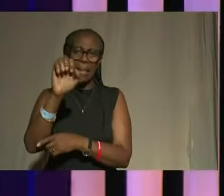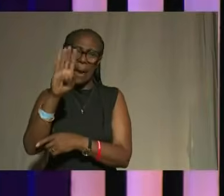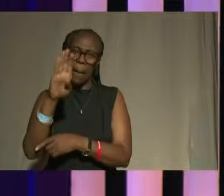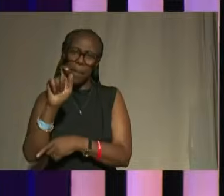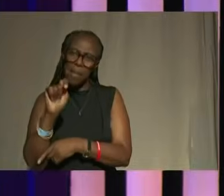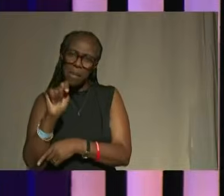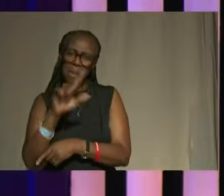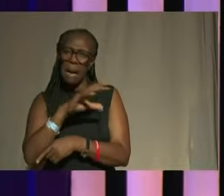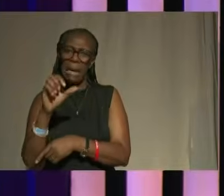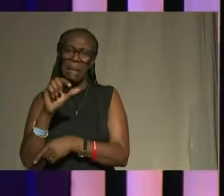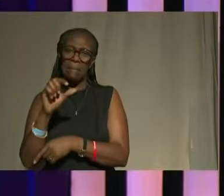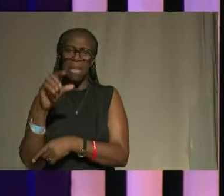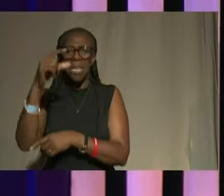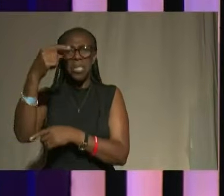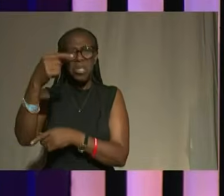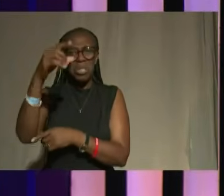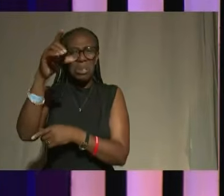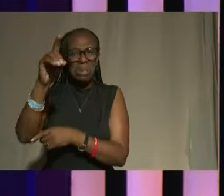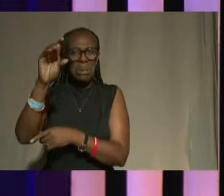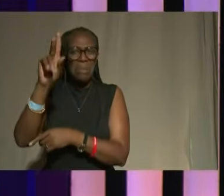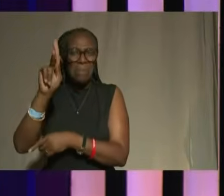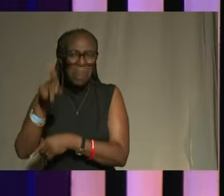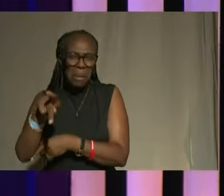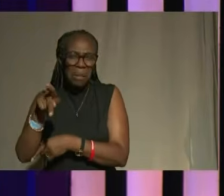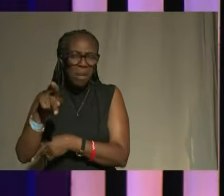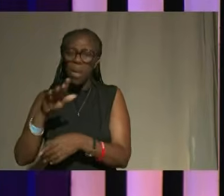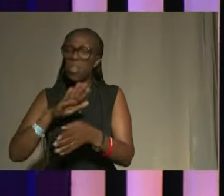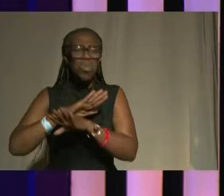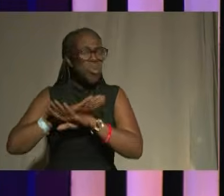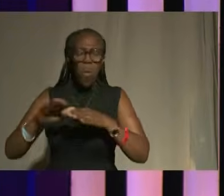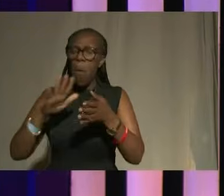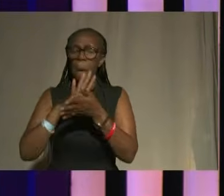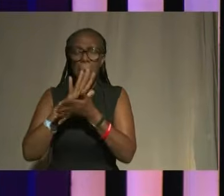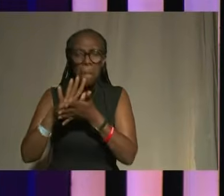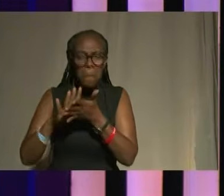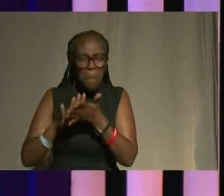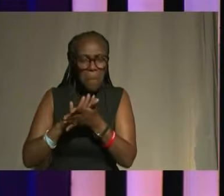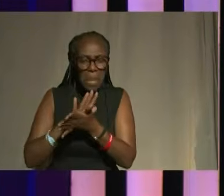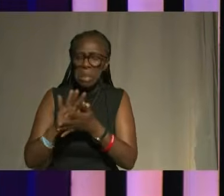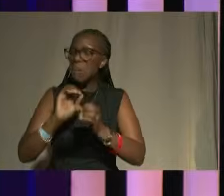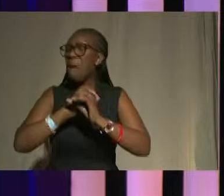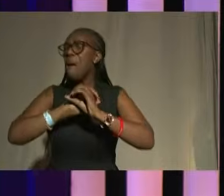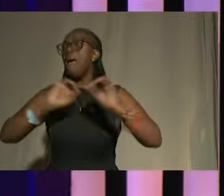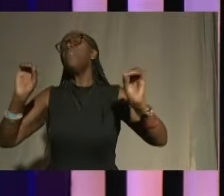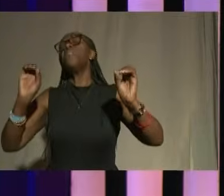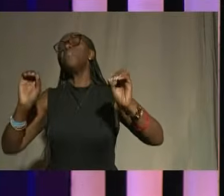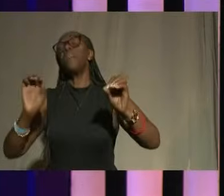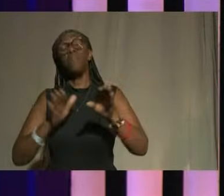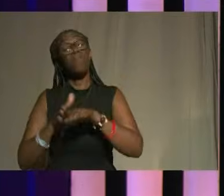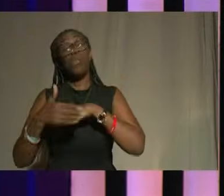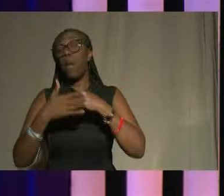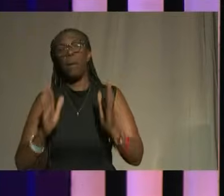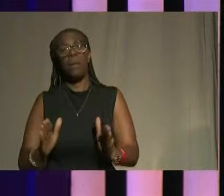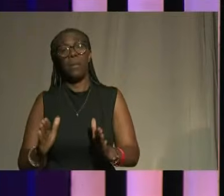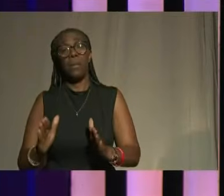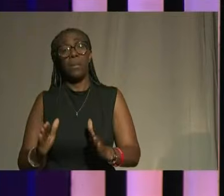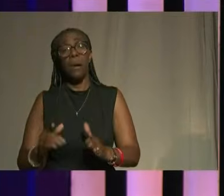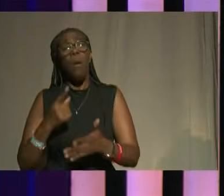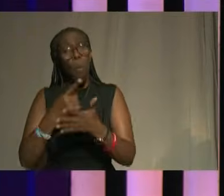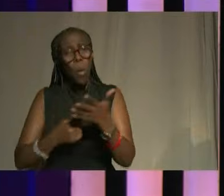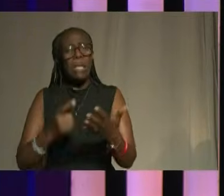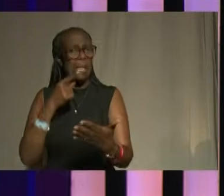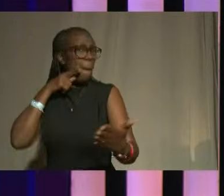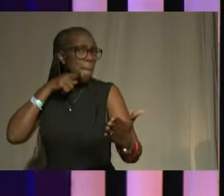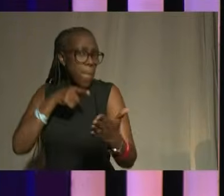of our Jamaicans. What they think about is how is everything that we're doing affecting the quality of their